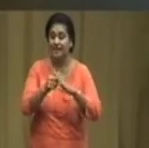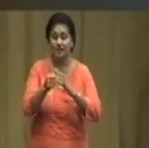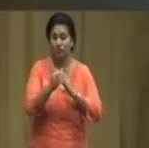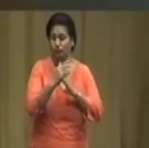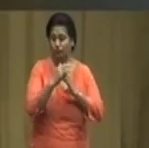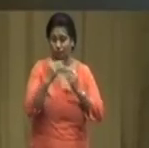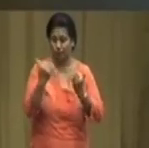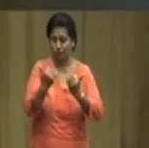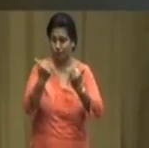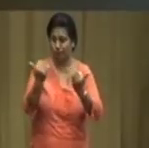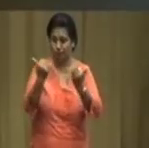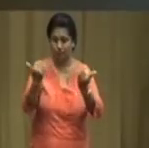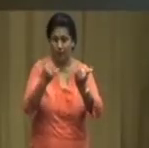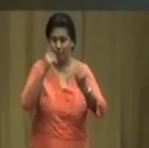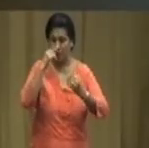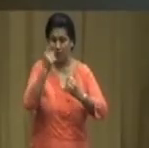think a lot of the